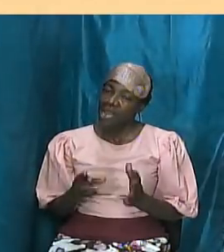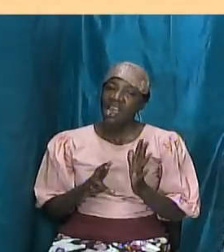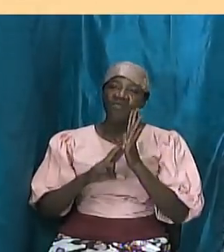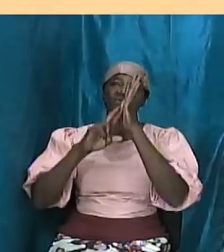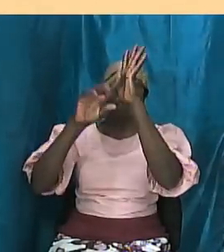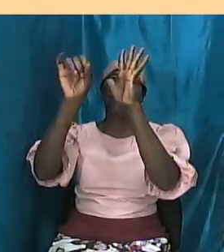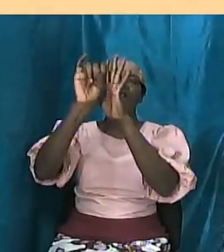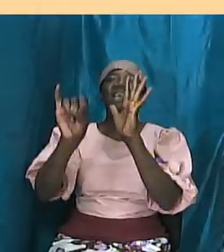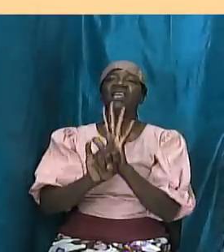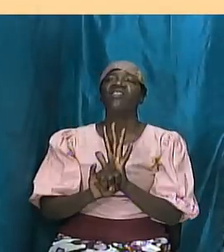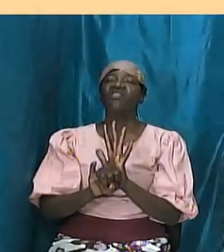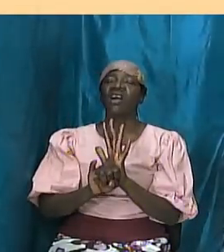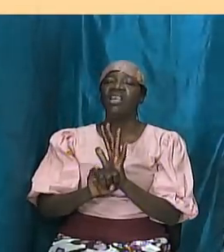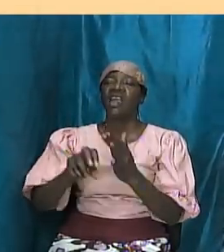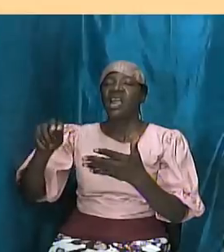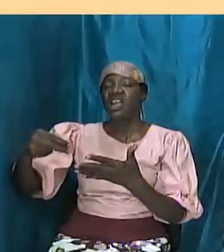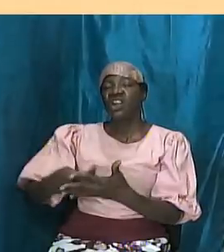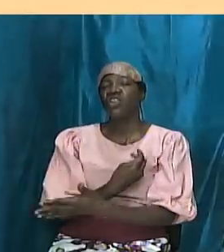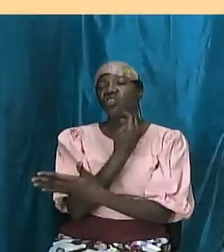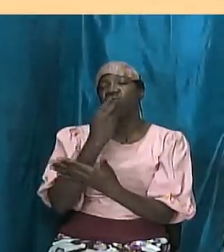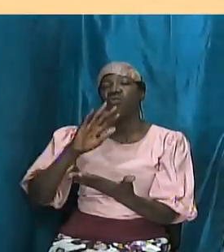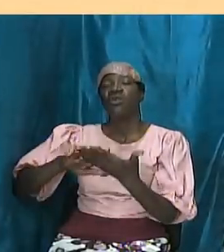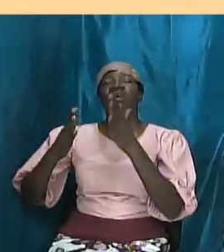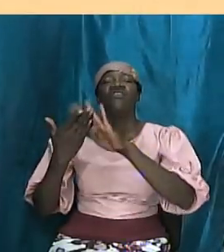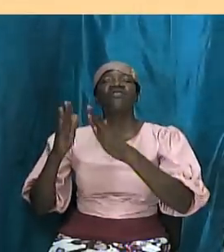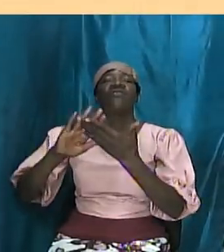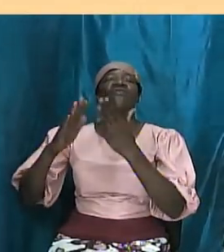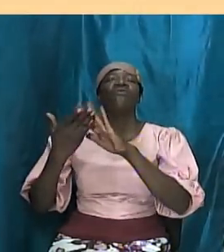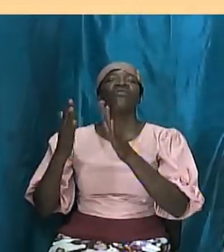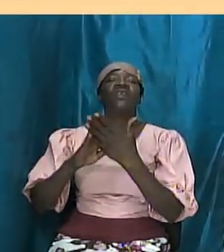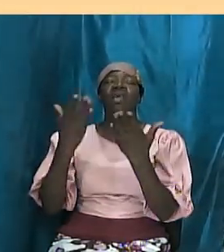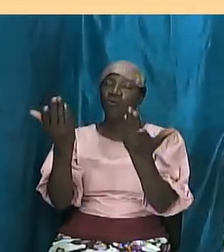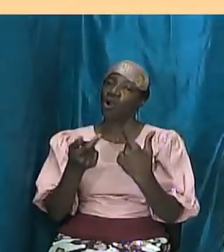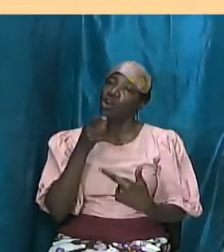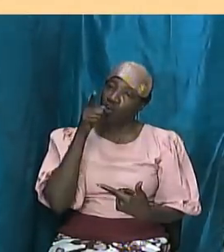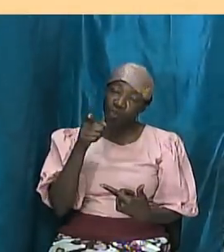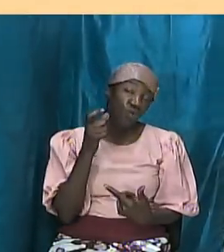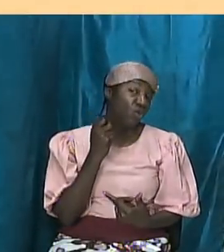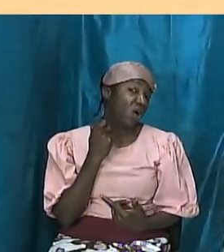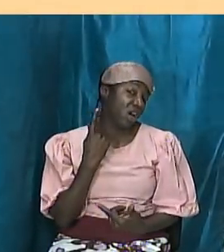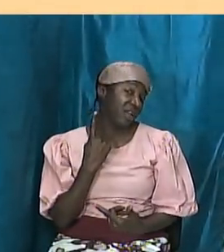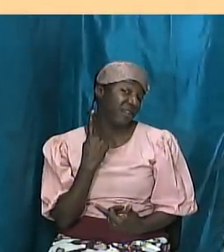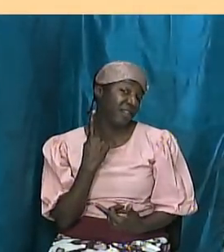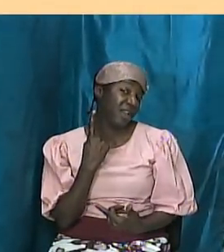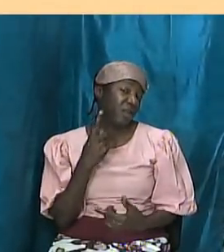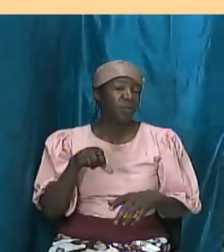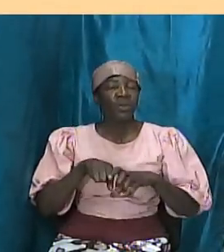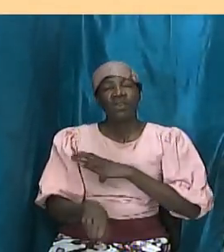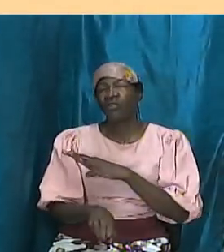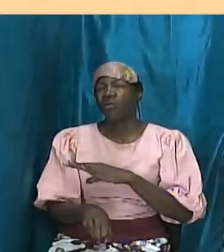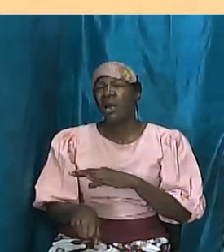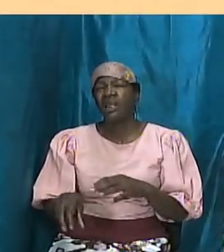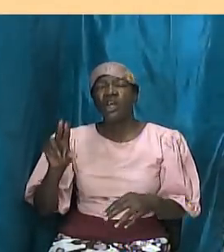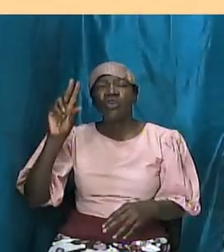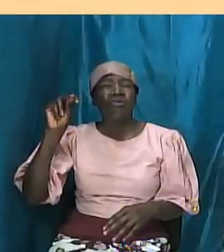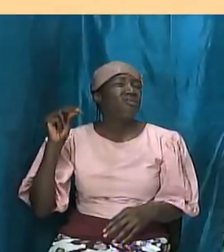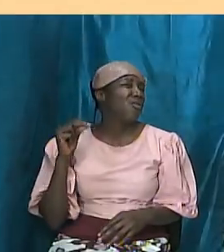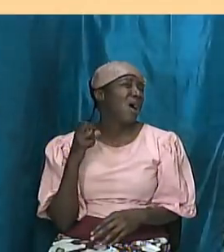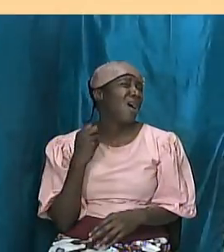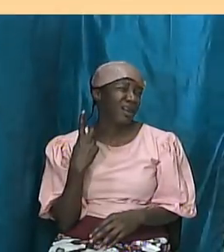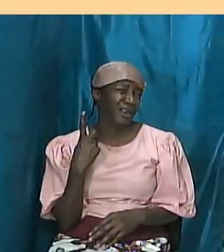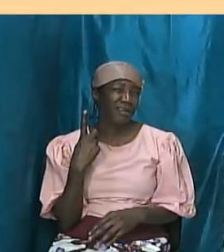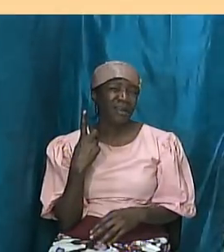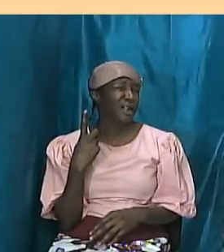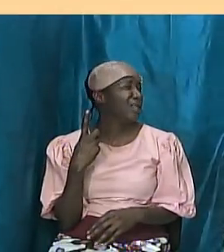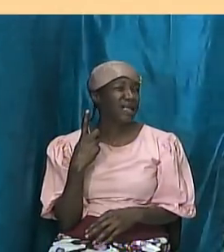garden, in the new Jerusalem. And I want us to understand so that a lack of understanding of